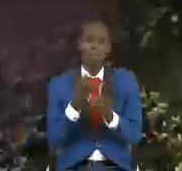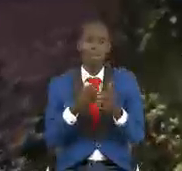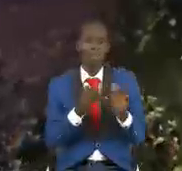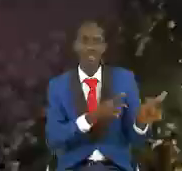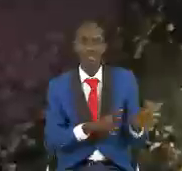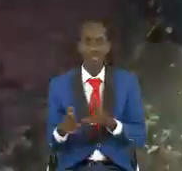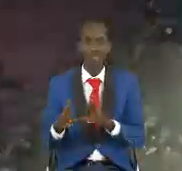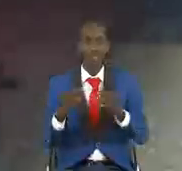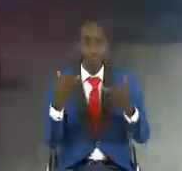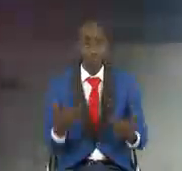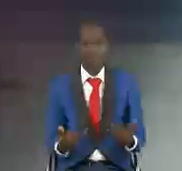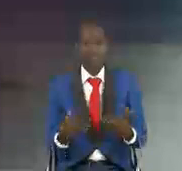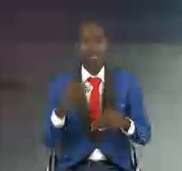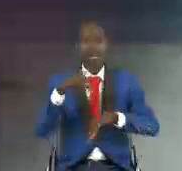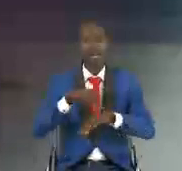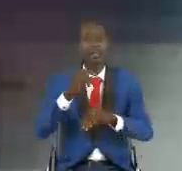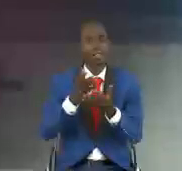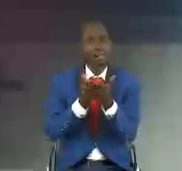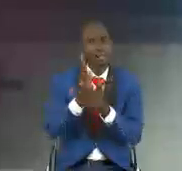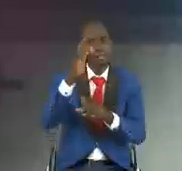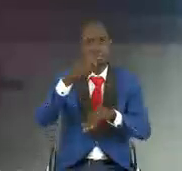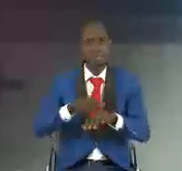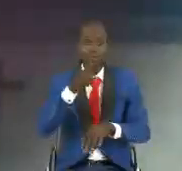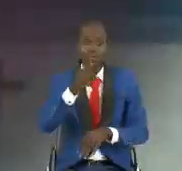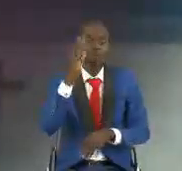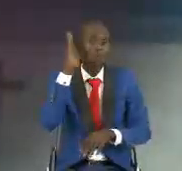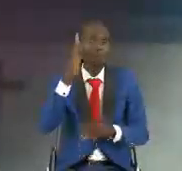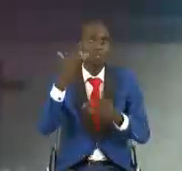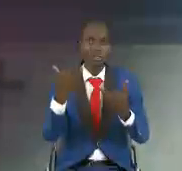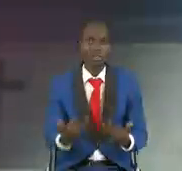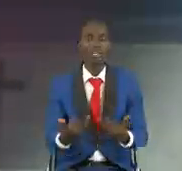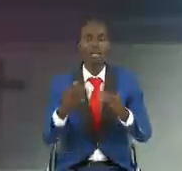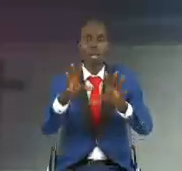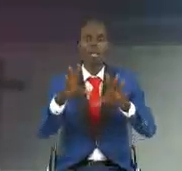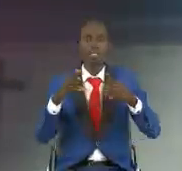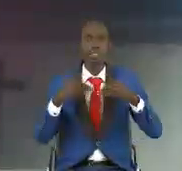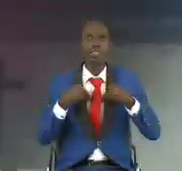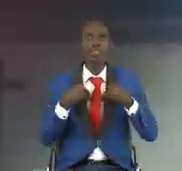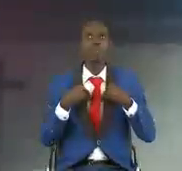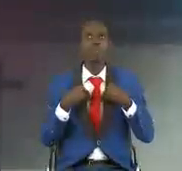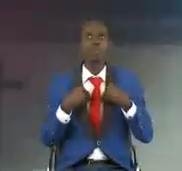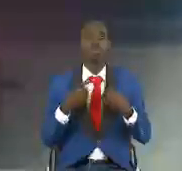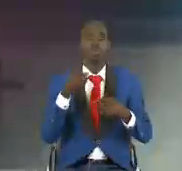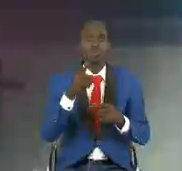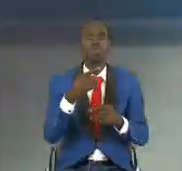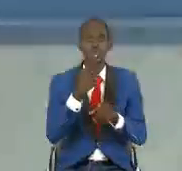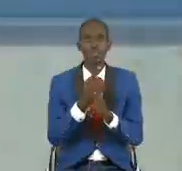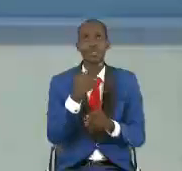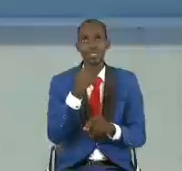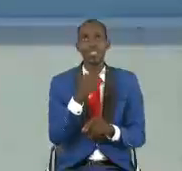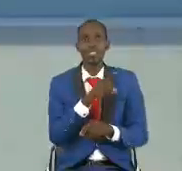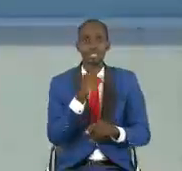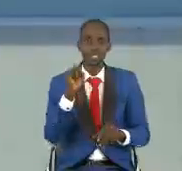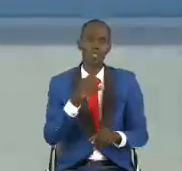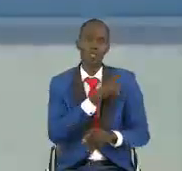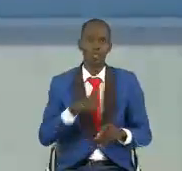the time, at the right time, you will now accept. You'll say, yes, Lord, I believe. You died for